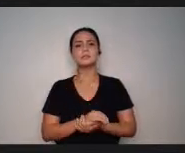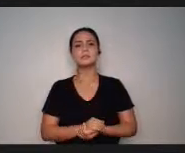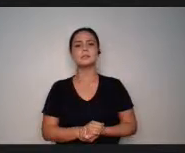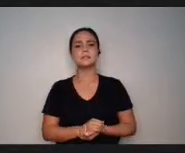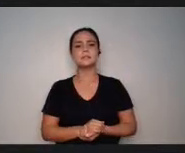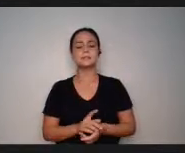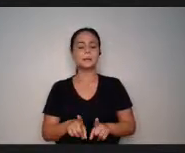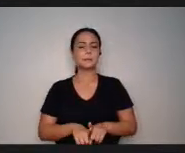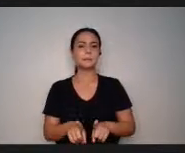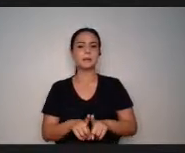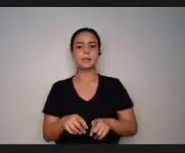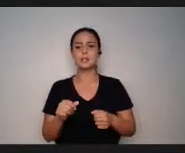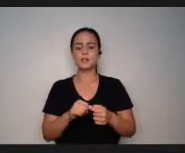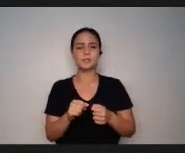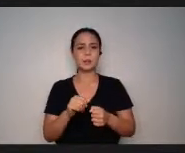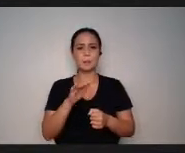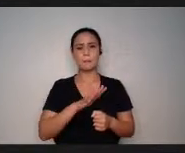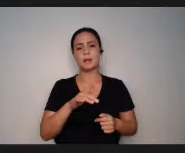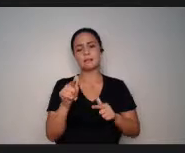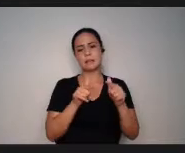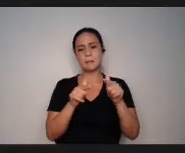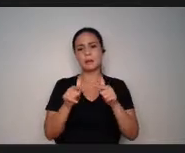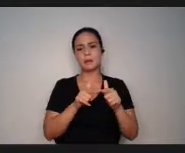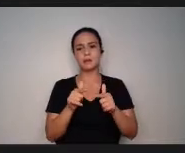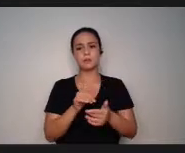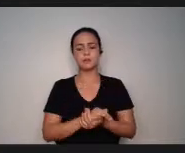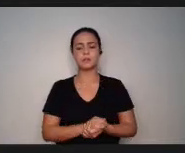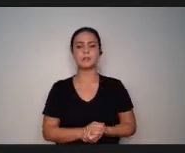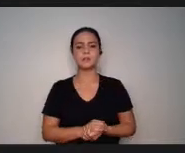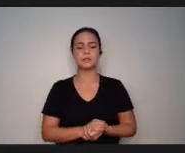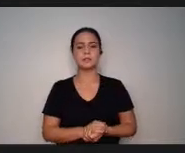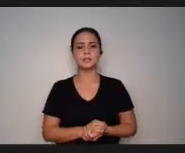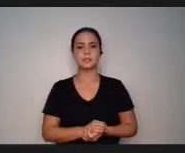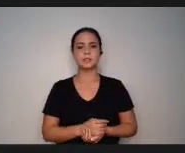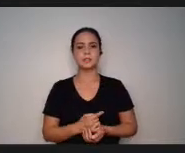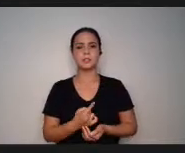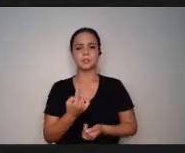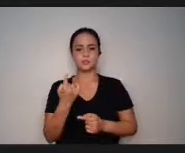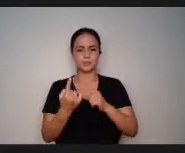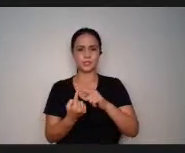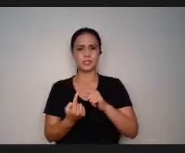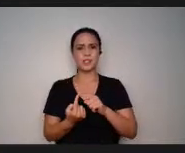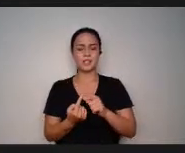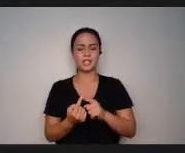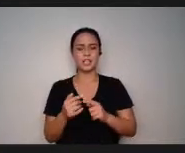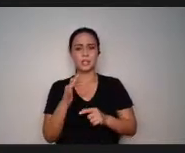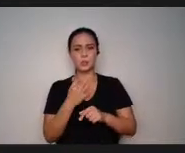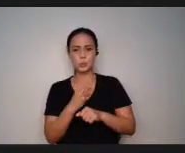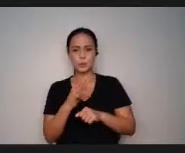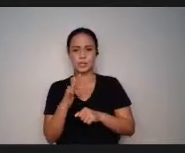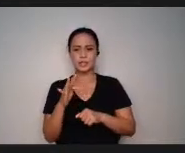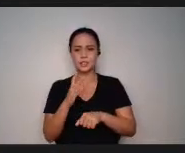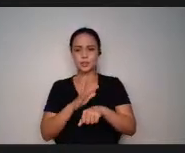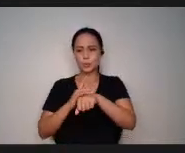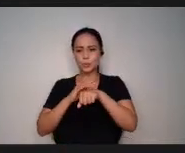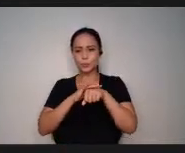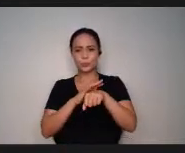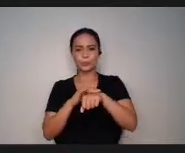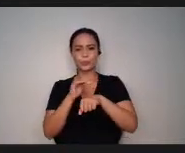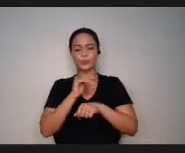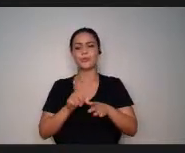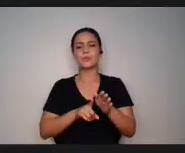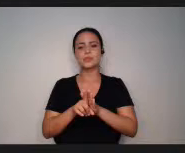we've spent a lot of time understanding and investigating in my field in occupational health research and in work